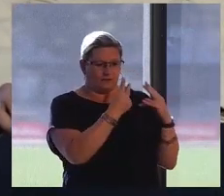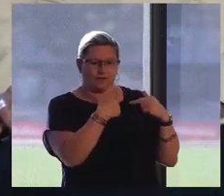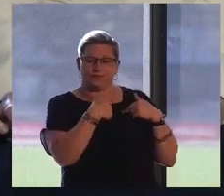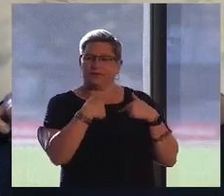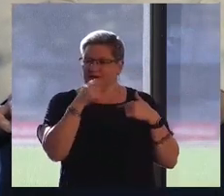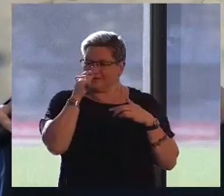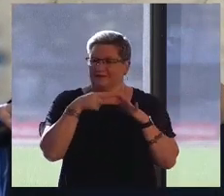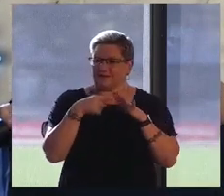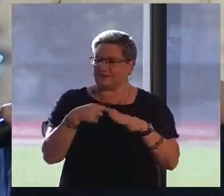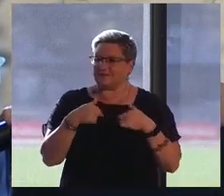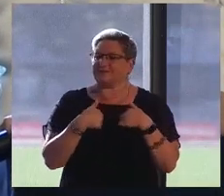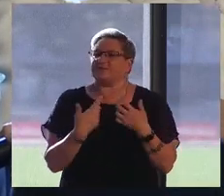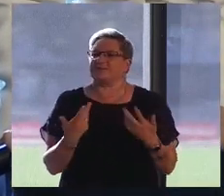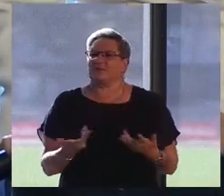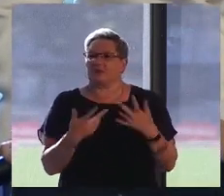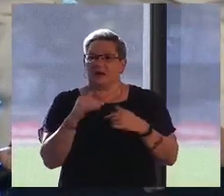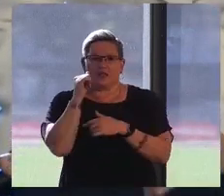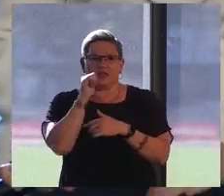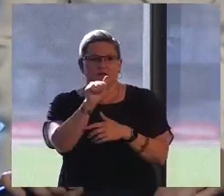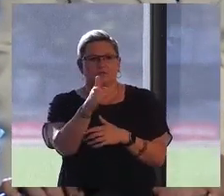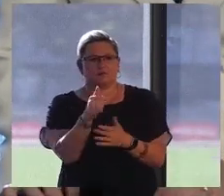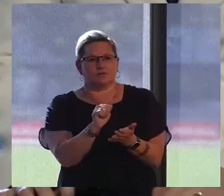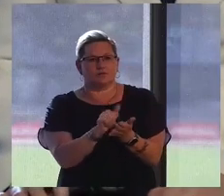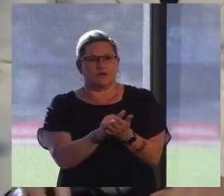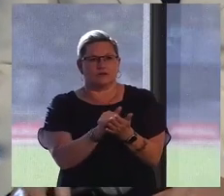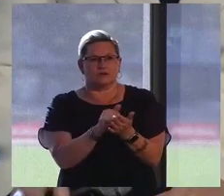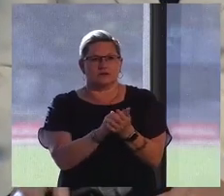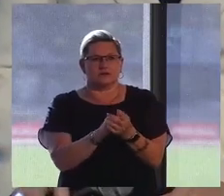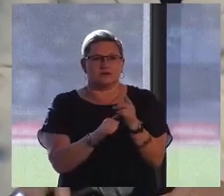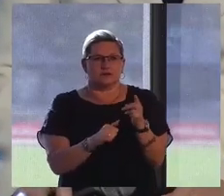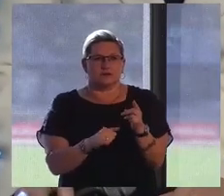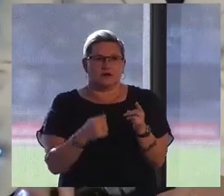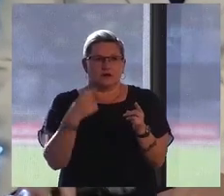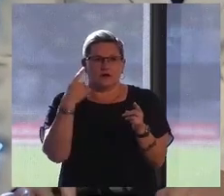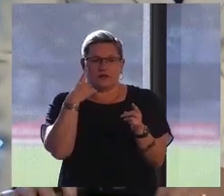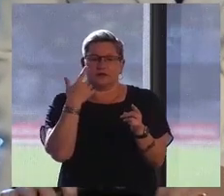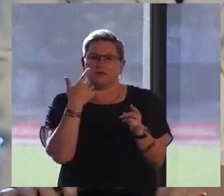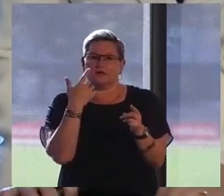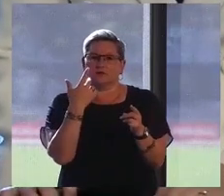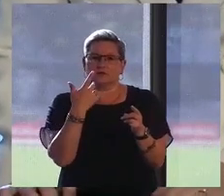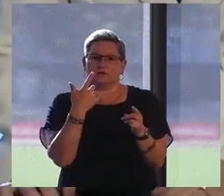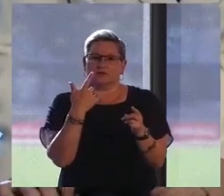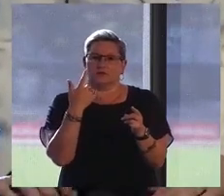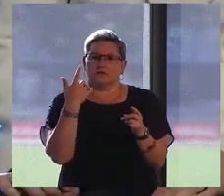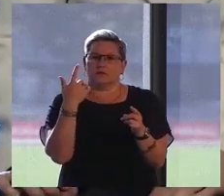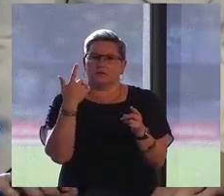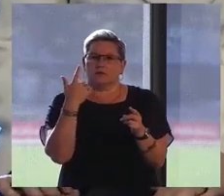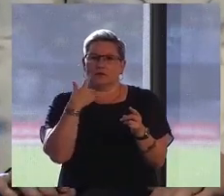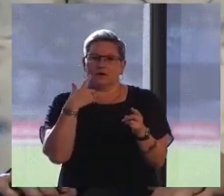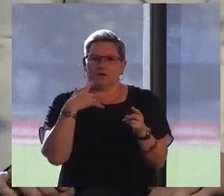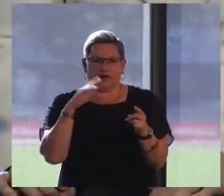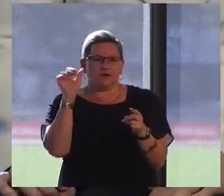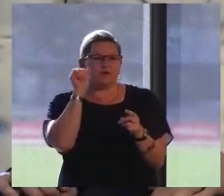it's a really good point that you raise, and thank you for raising it. I think when we think of the circle diagram that Anna